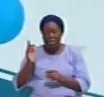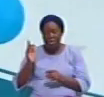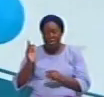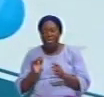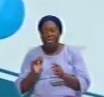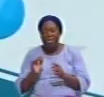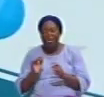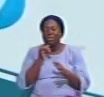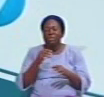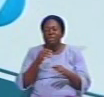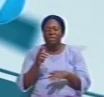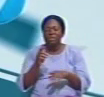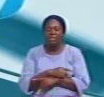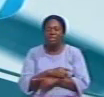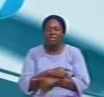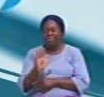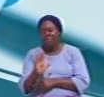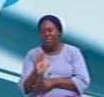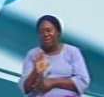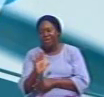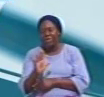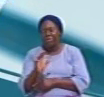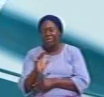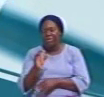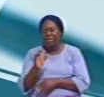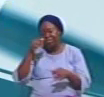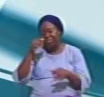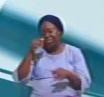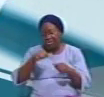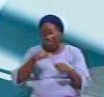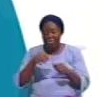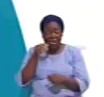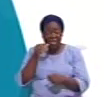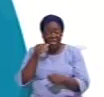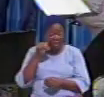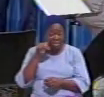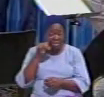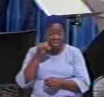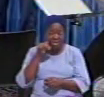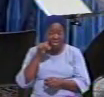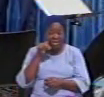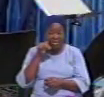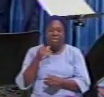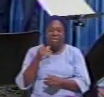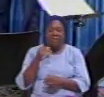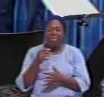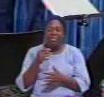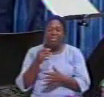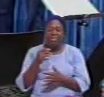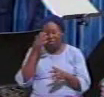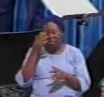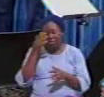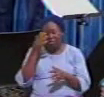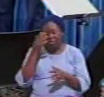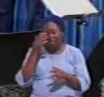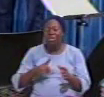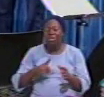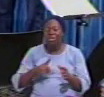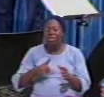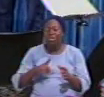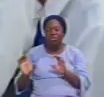day five. And tonight, if you remember yesterday, last evening, what the Lord did, he did great things.